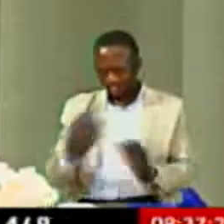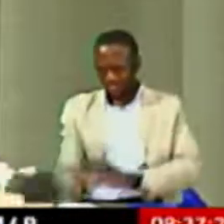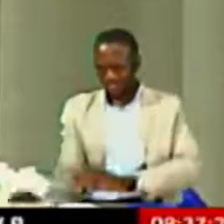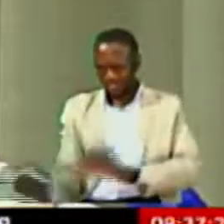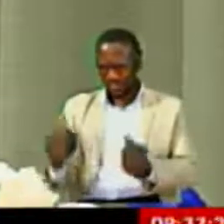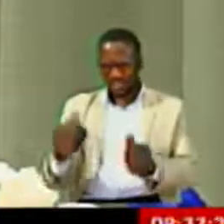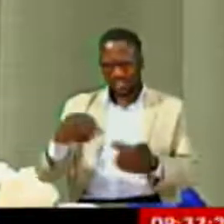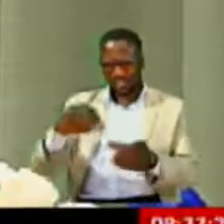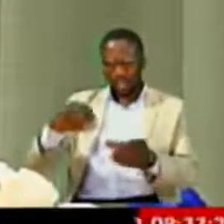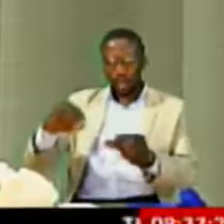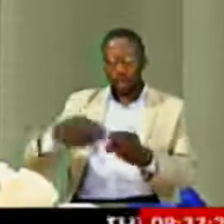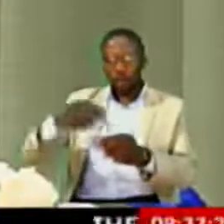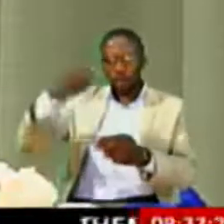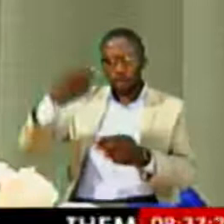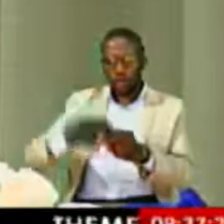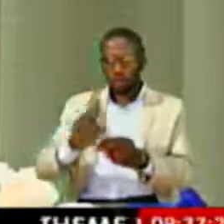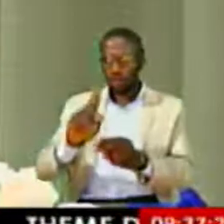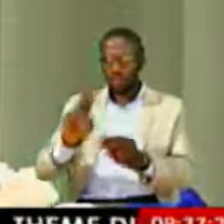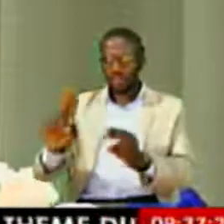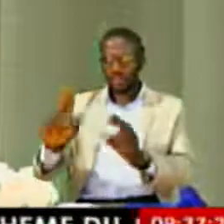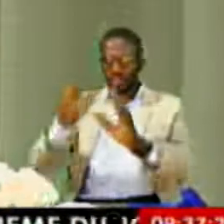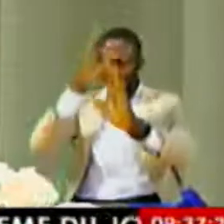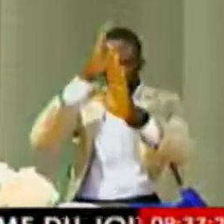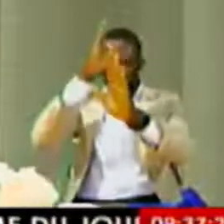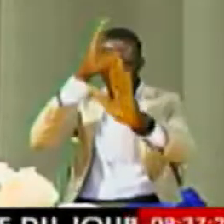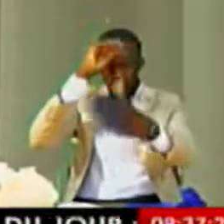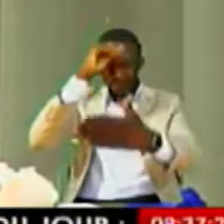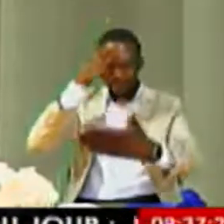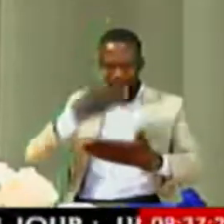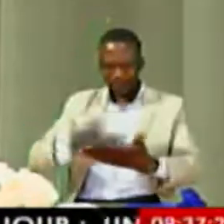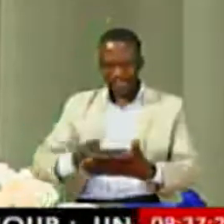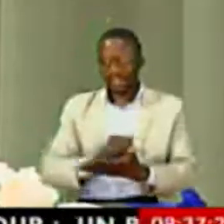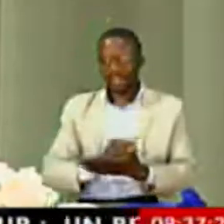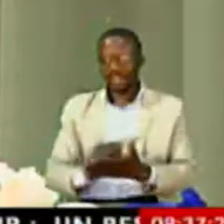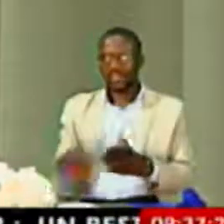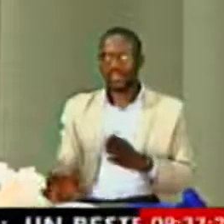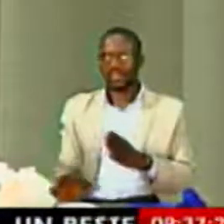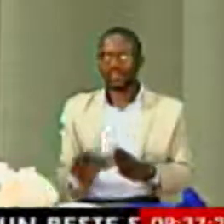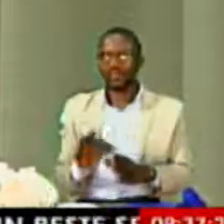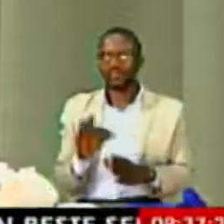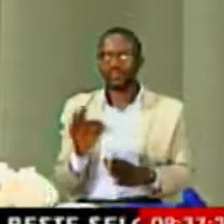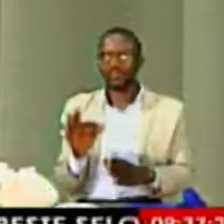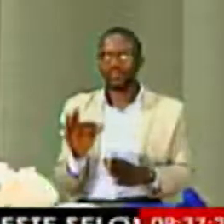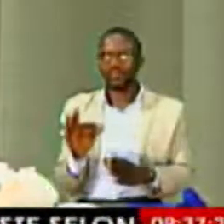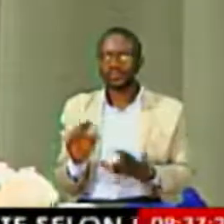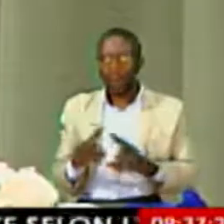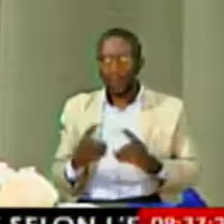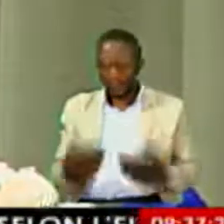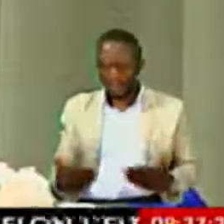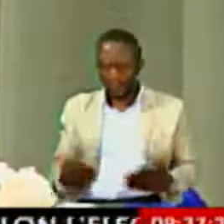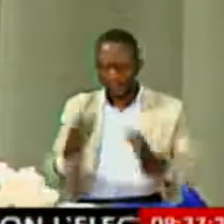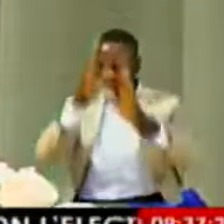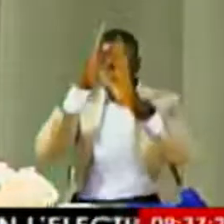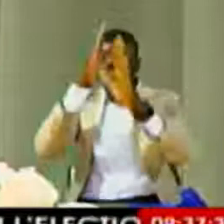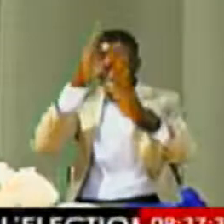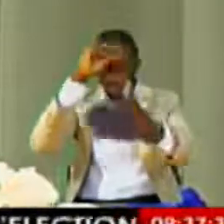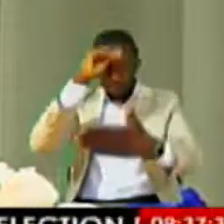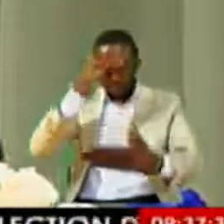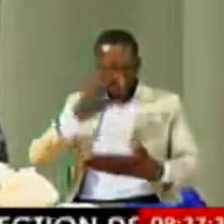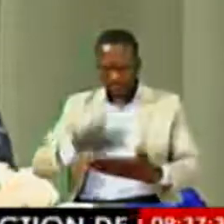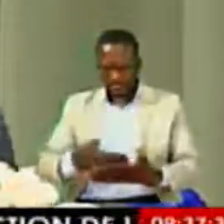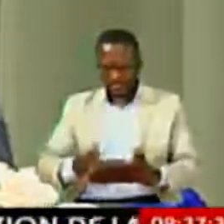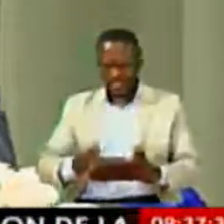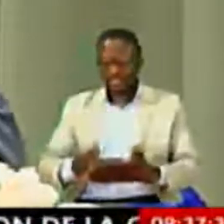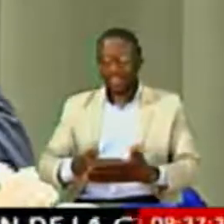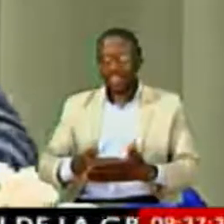of the Father, au nom du Père et du Fils, the name of the et du Saint-Esprit, and of the Holy Spirit. Mais la Père, Fils et Saint-Esprit, now, Father, Son,